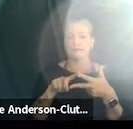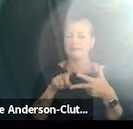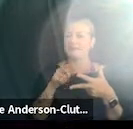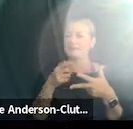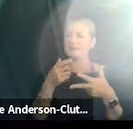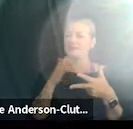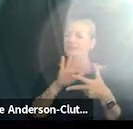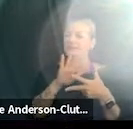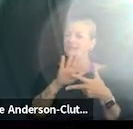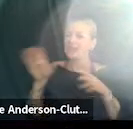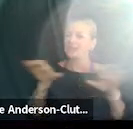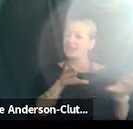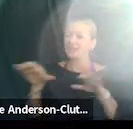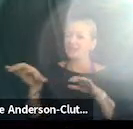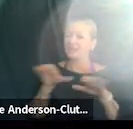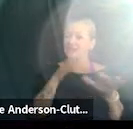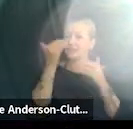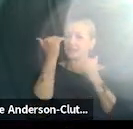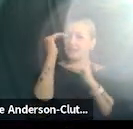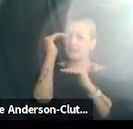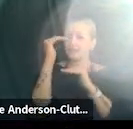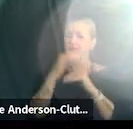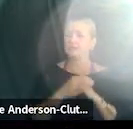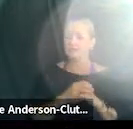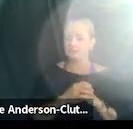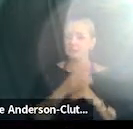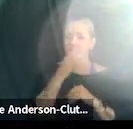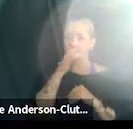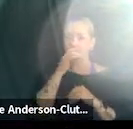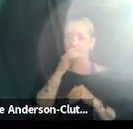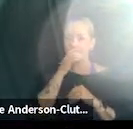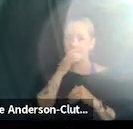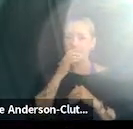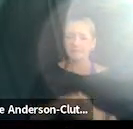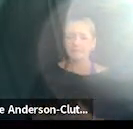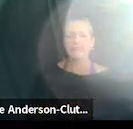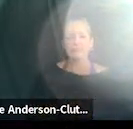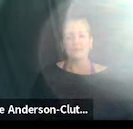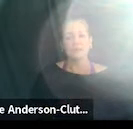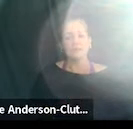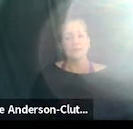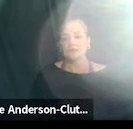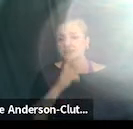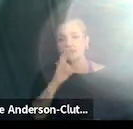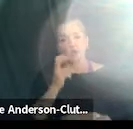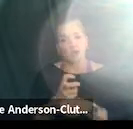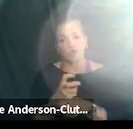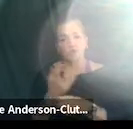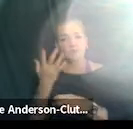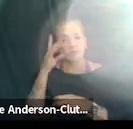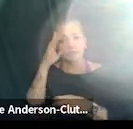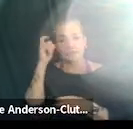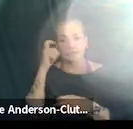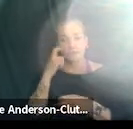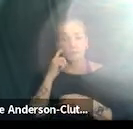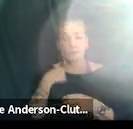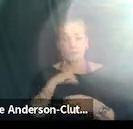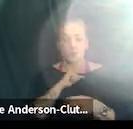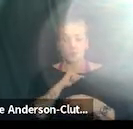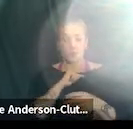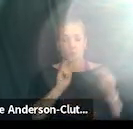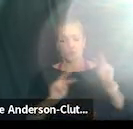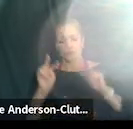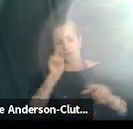Yeah. I mean, it's so hard when we're observing behaviors that could have a number of causes, right? Yep.